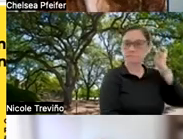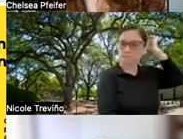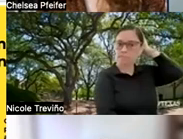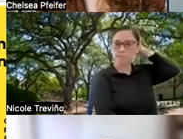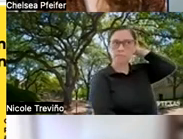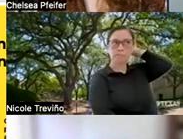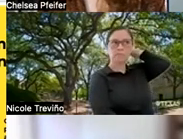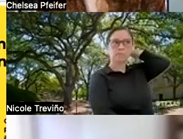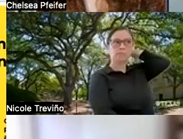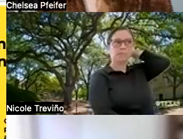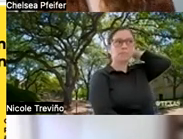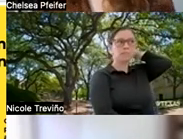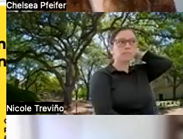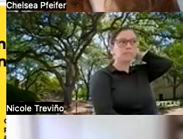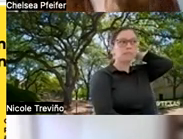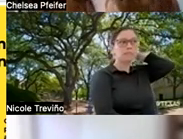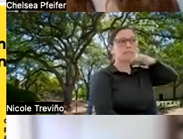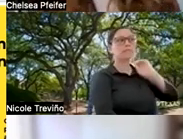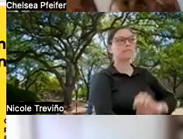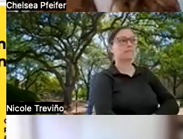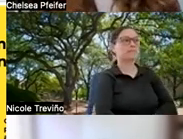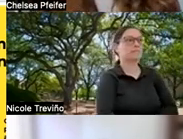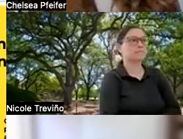mental health, health care,